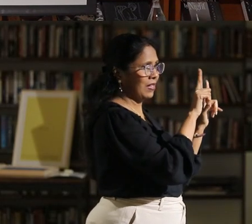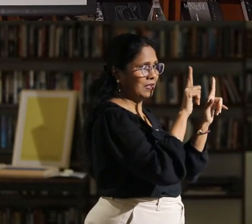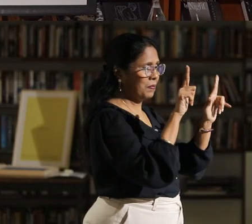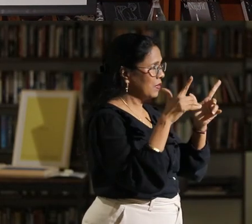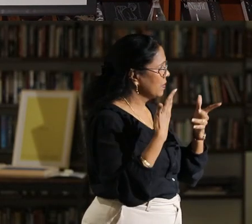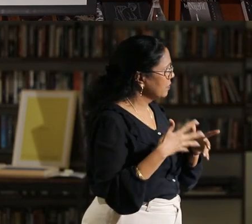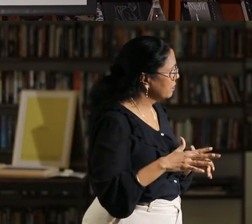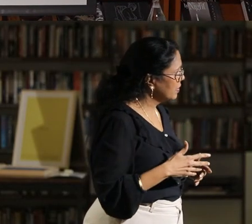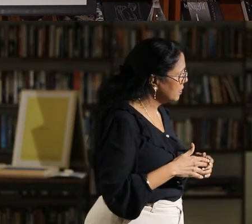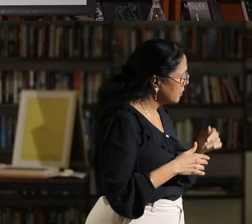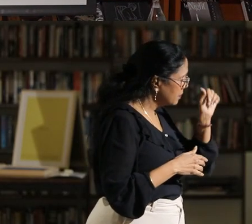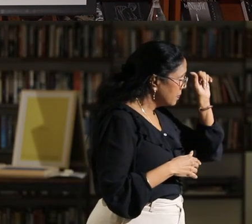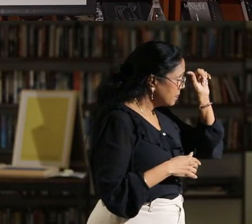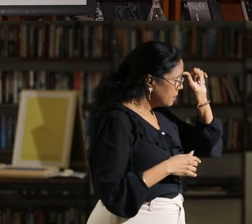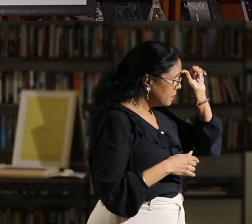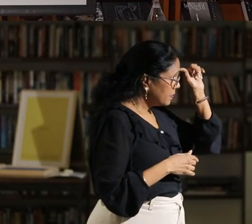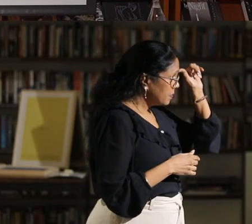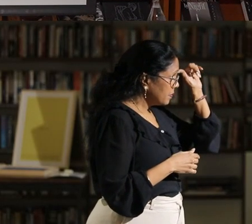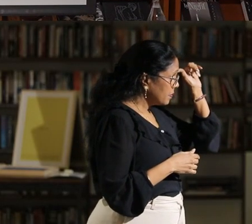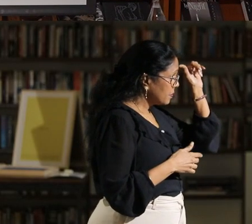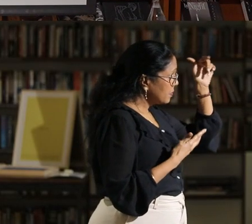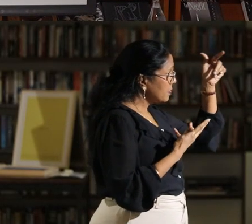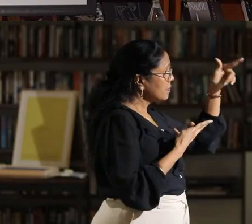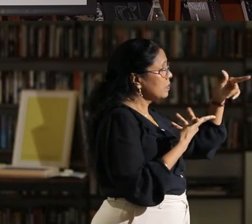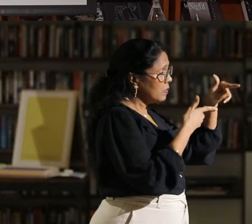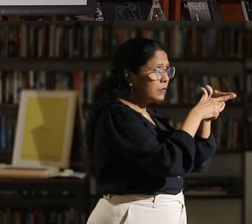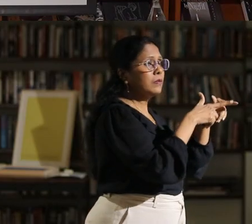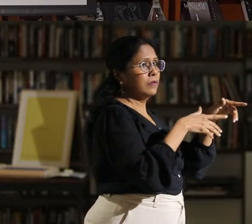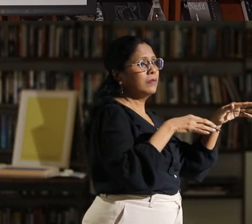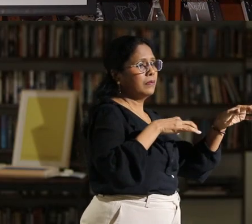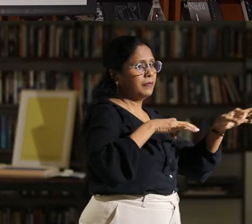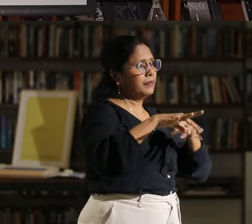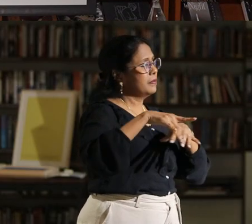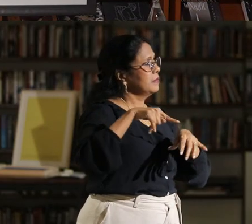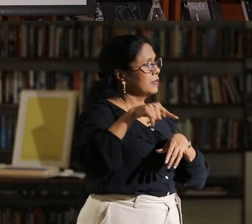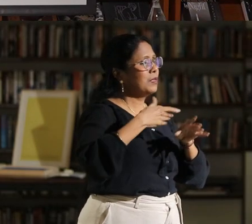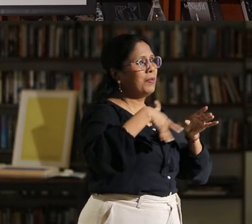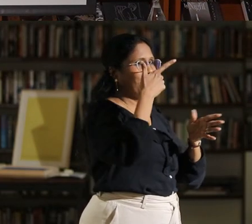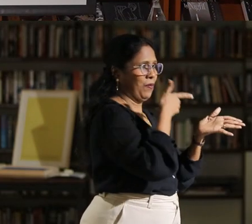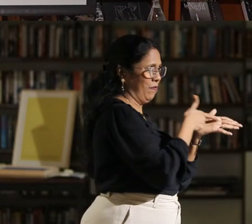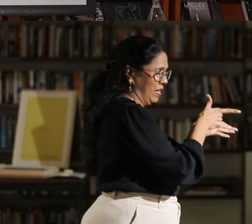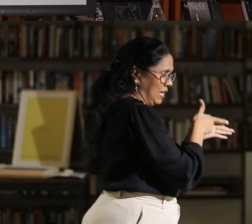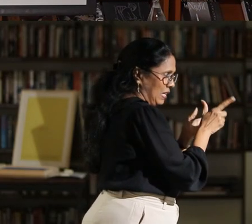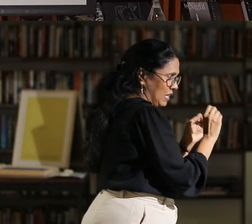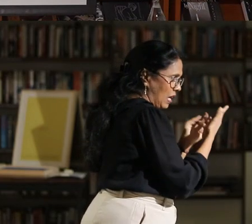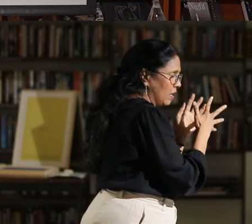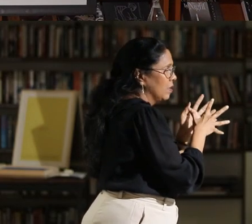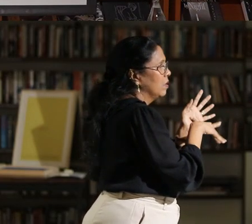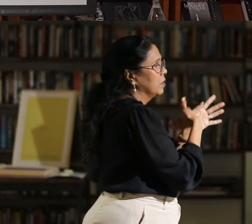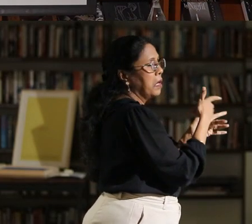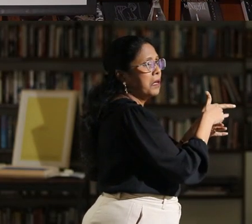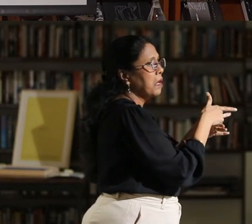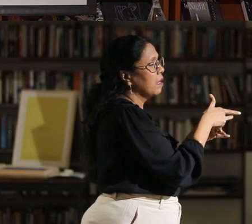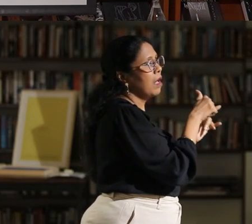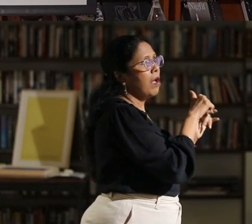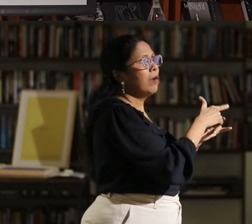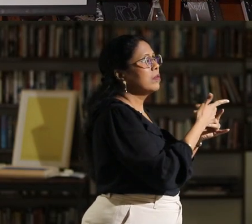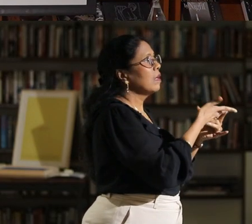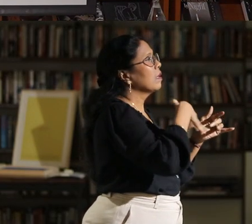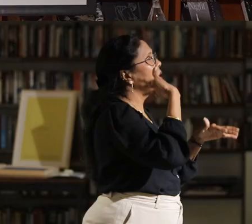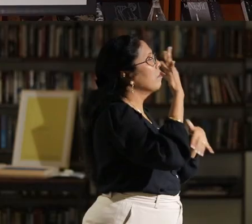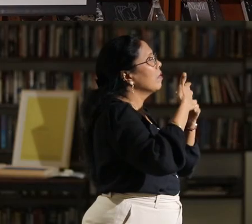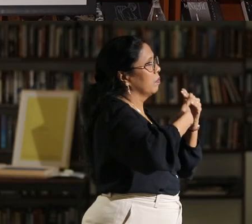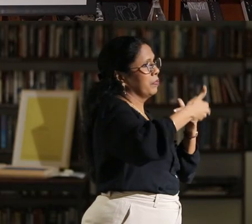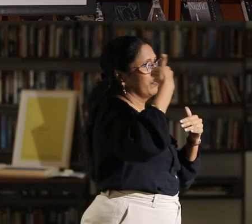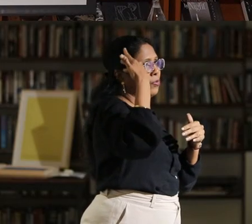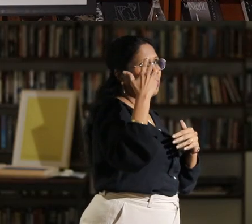Shadi Khanpur, which is an urban village. It started out as a village which lost its lands in